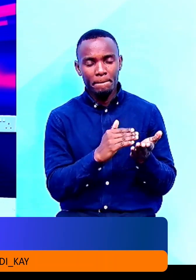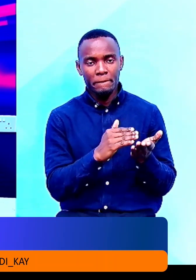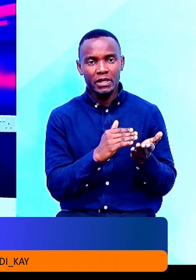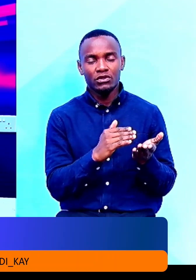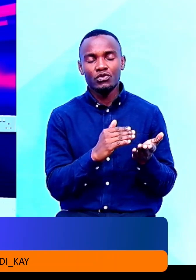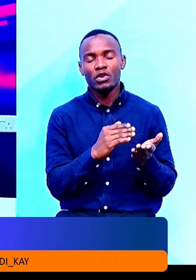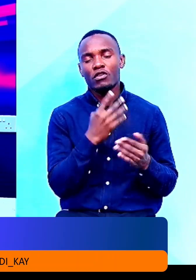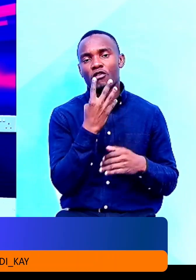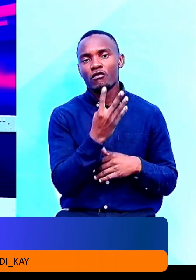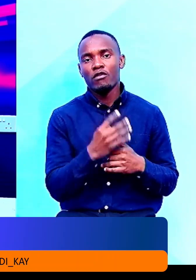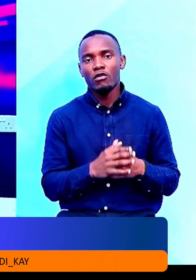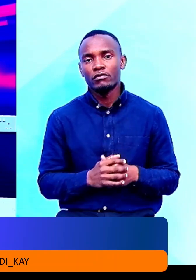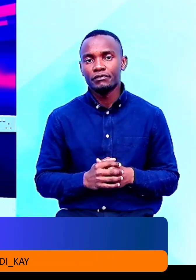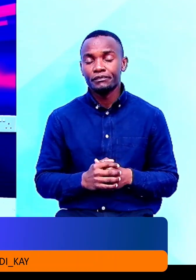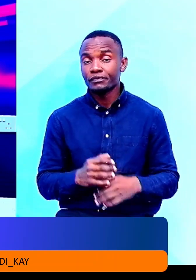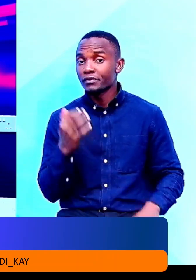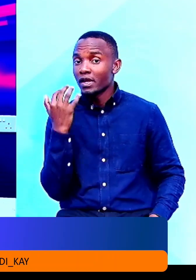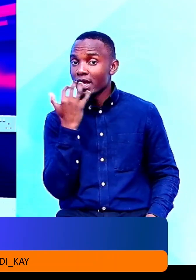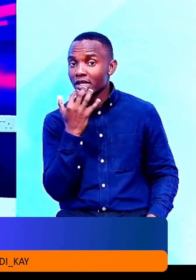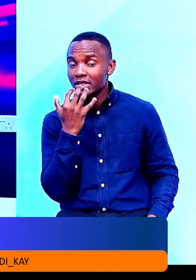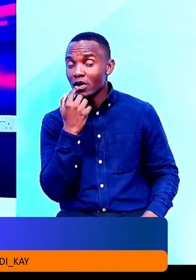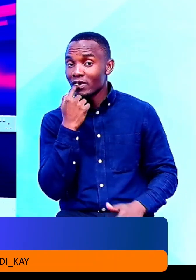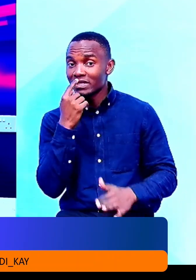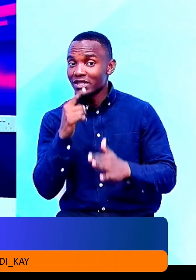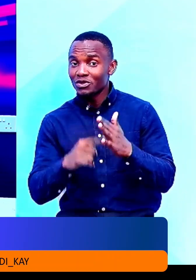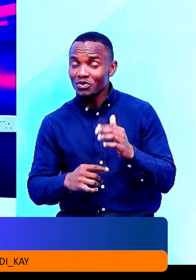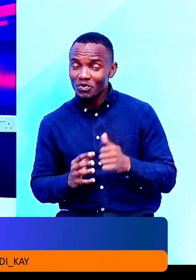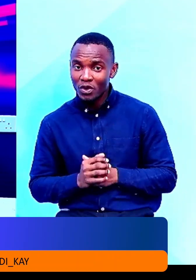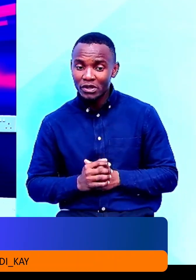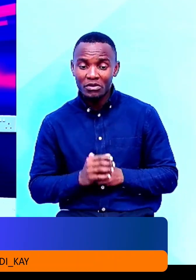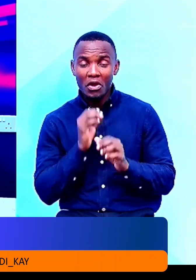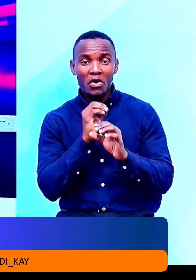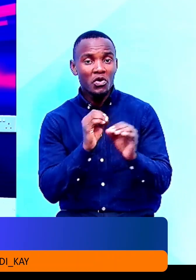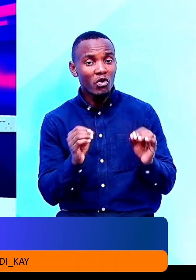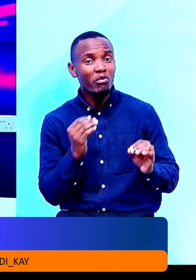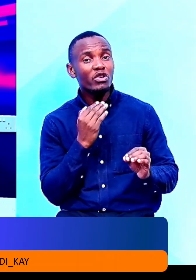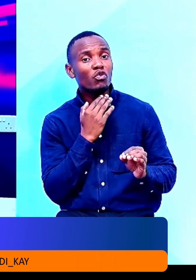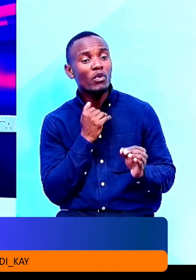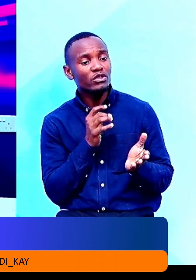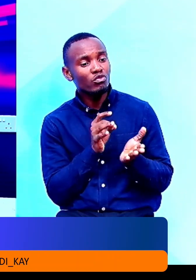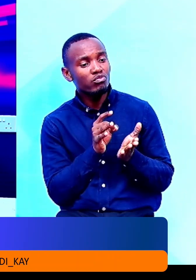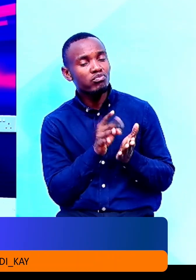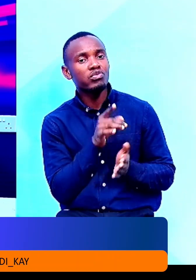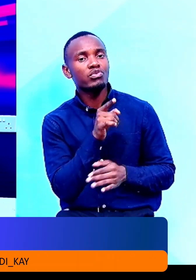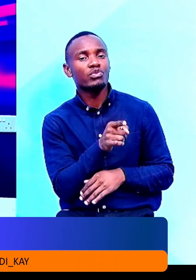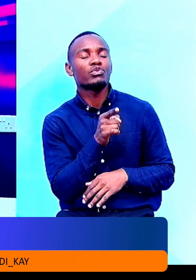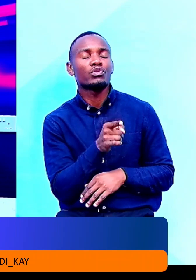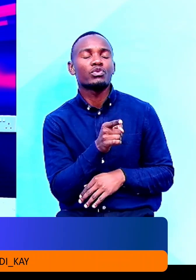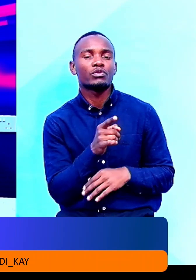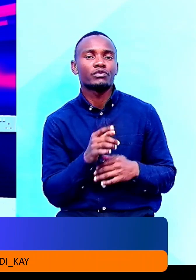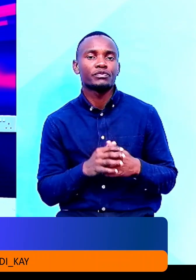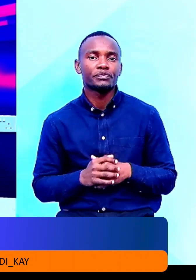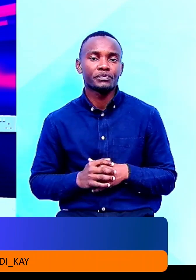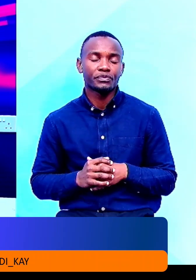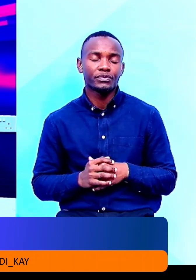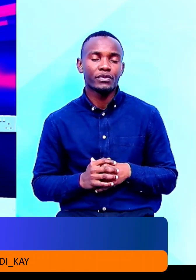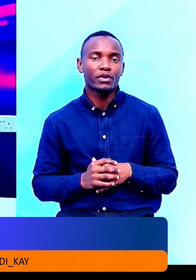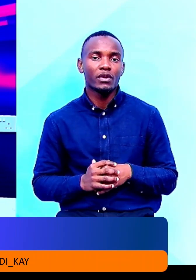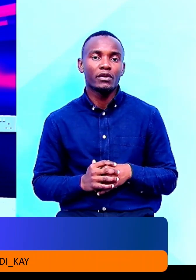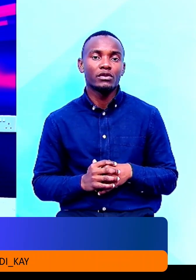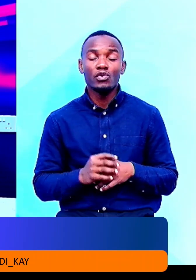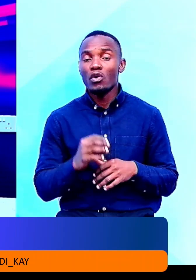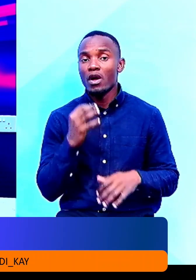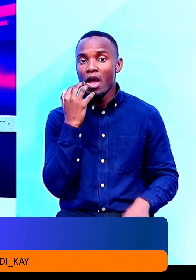morning. Gachagua, no one wants to kick you out. I impeached Deputy President Rigathi